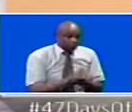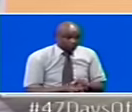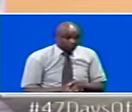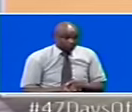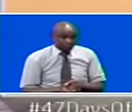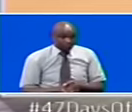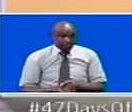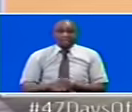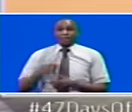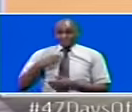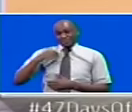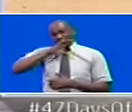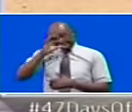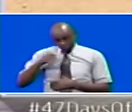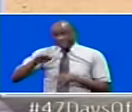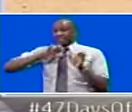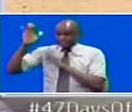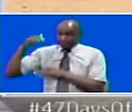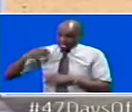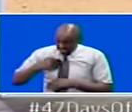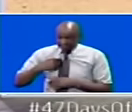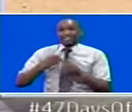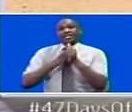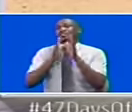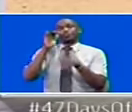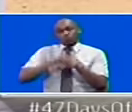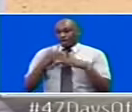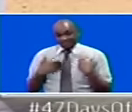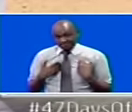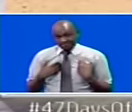As county assembly, we have done due diligence.